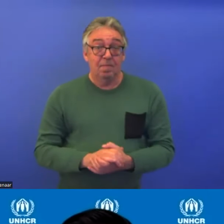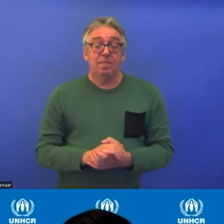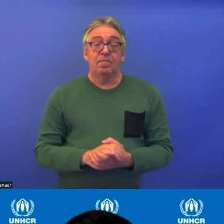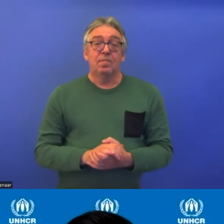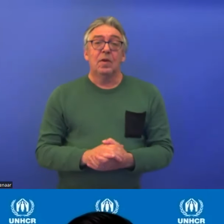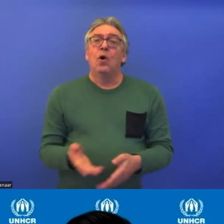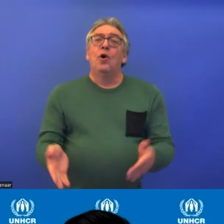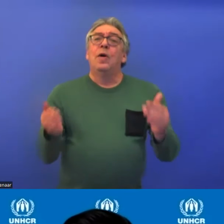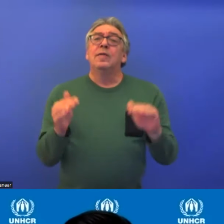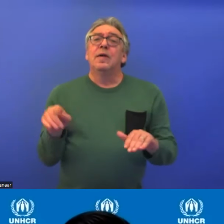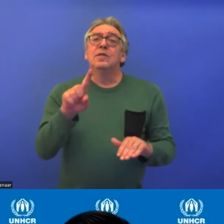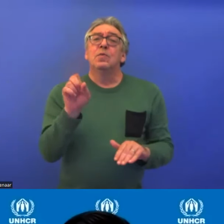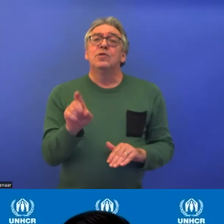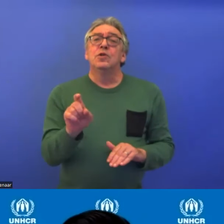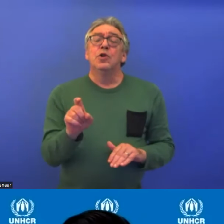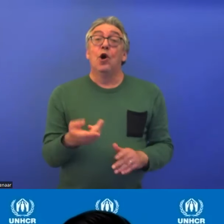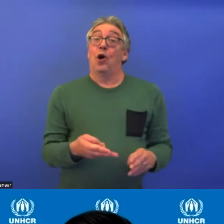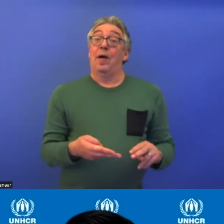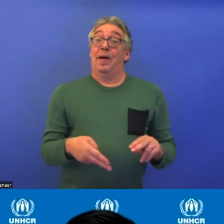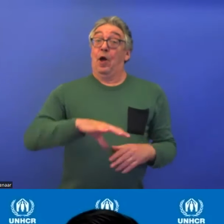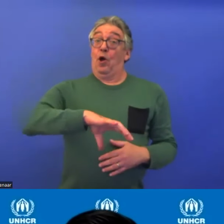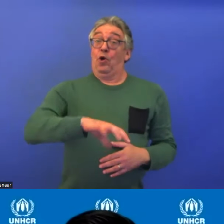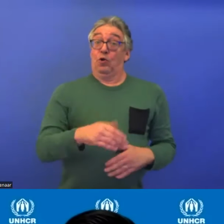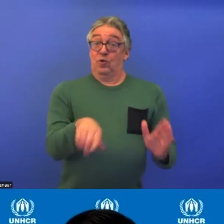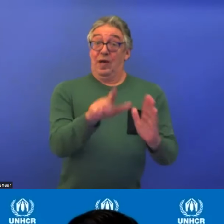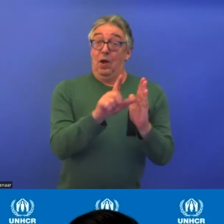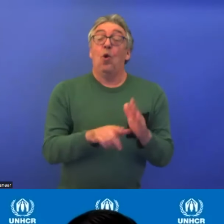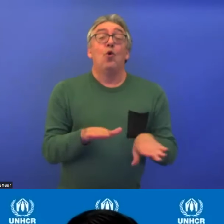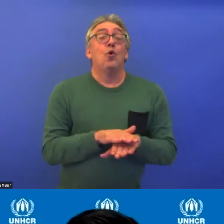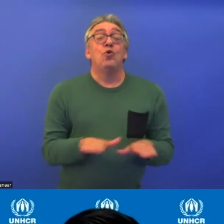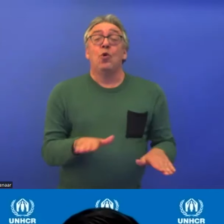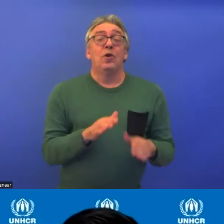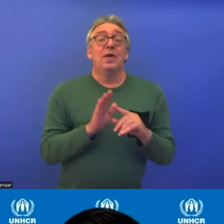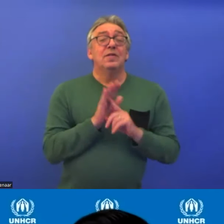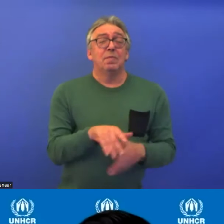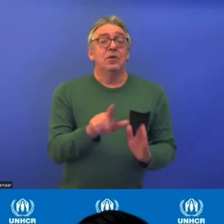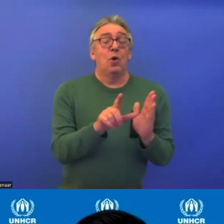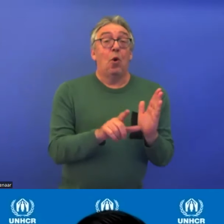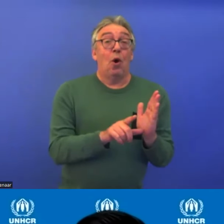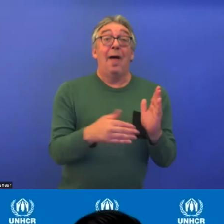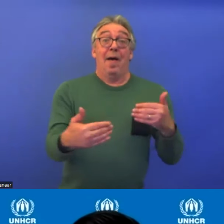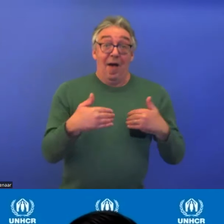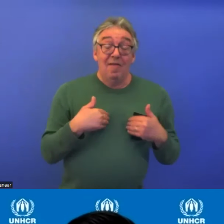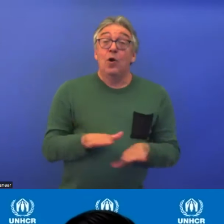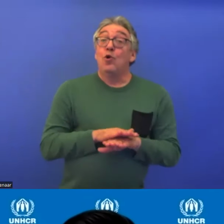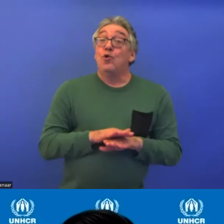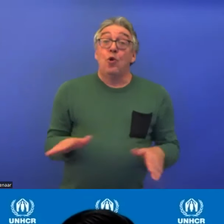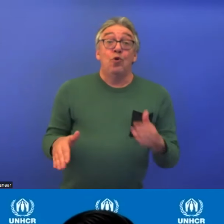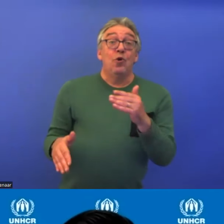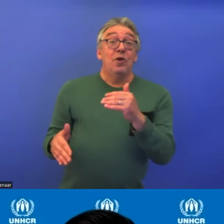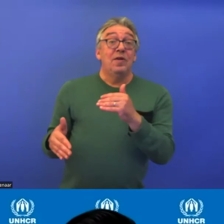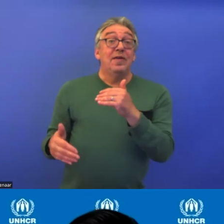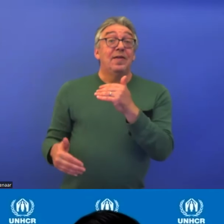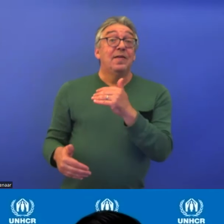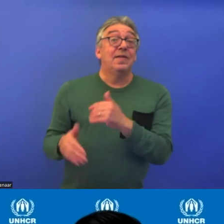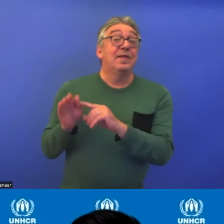disabilities protected under national legislation against discrimination on the basis of disability? And this kind of goes to that previous